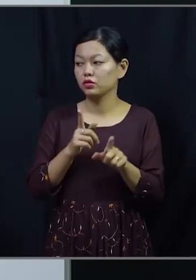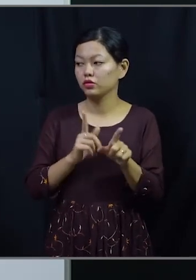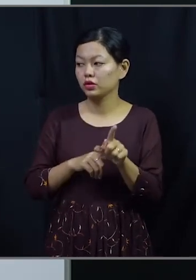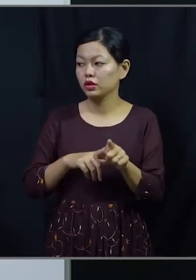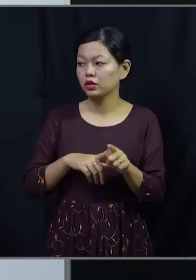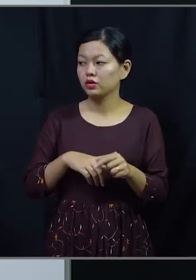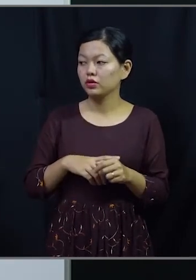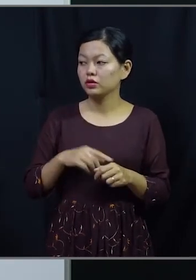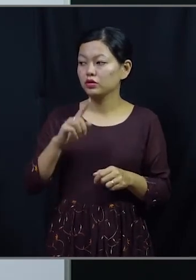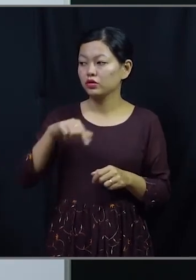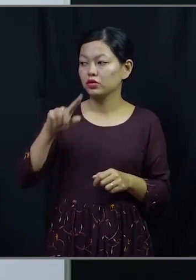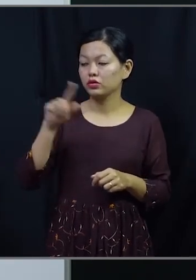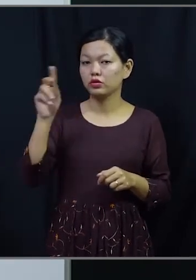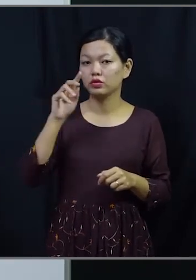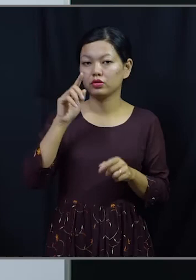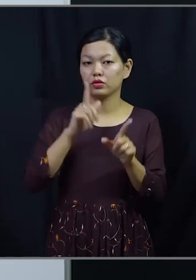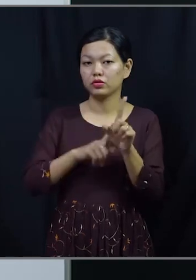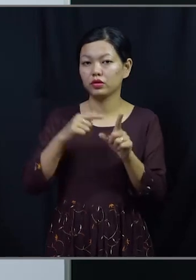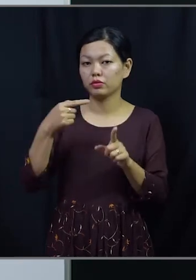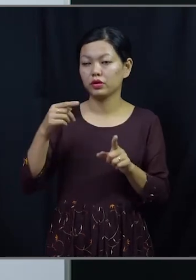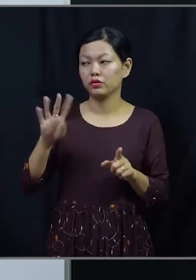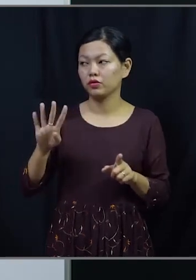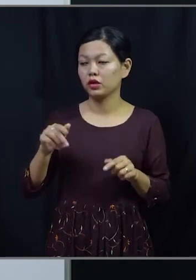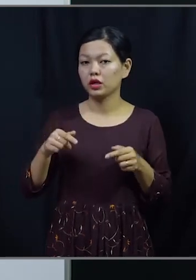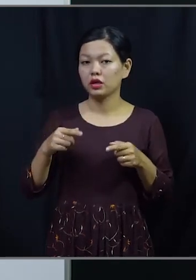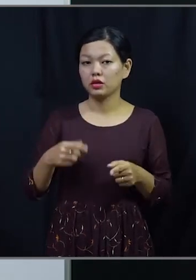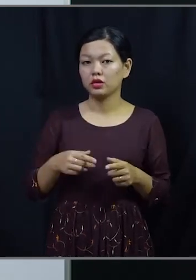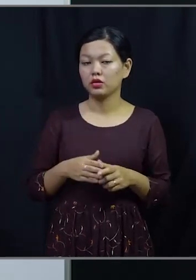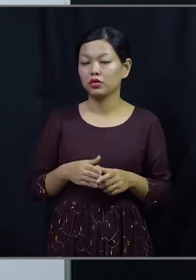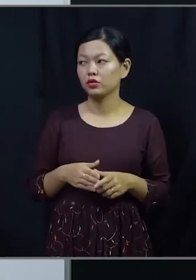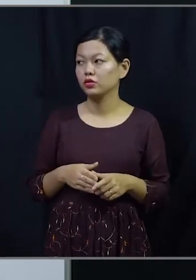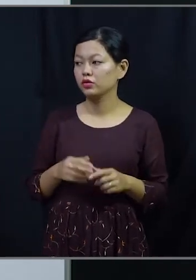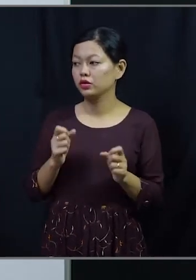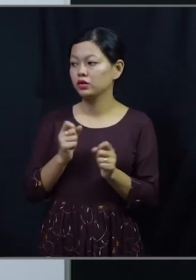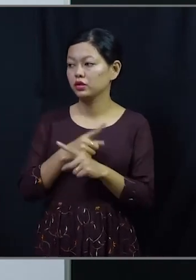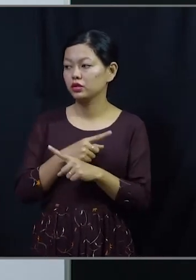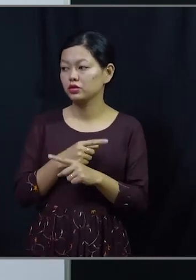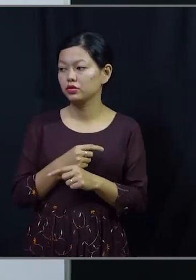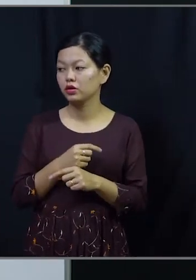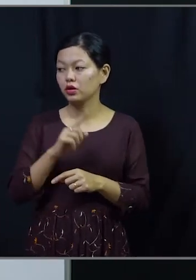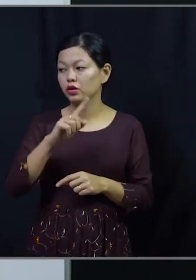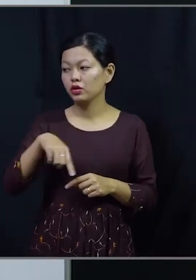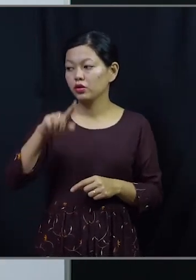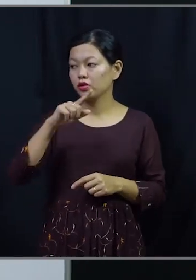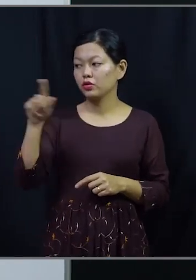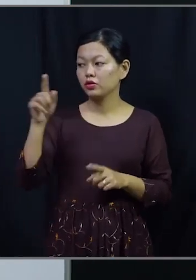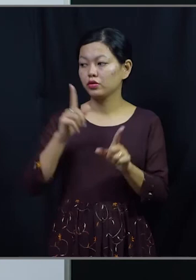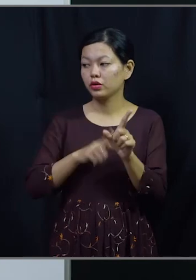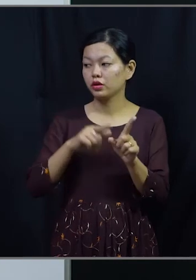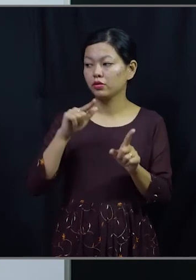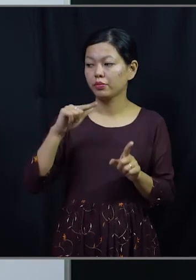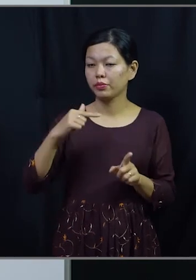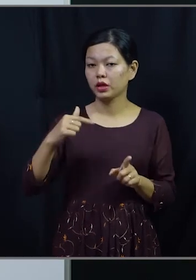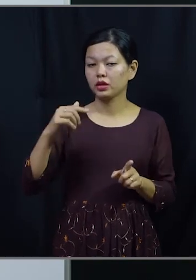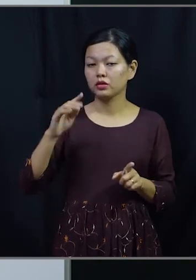y minus 4. So that is, if you replace x with root over y minus 4 here, what do we get? Root over y minus 4